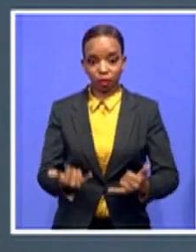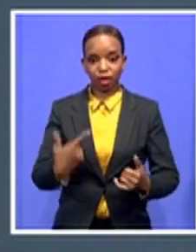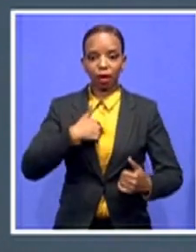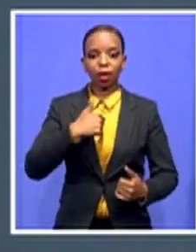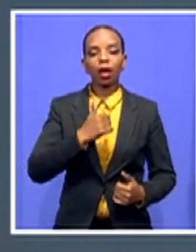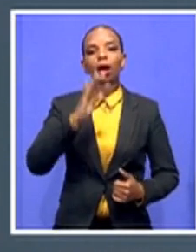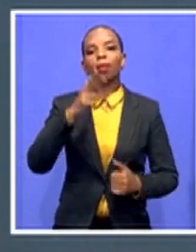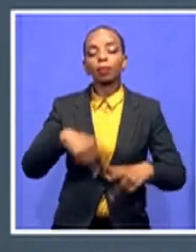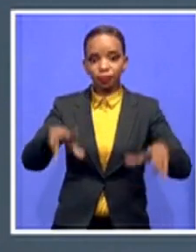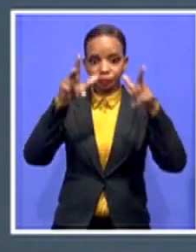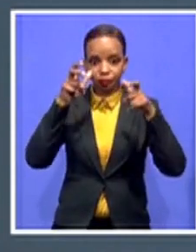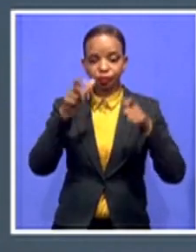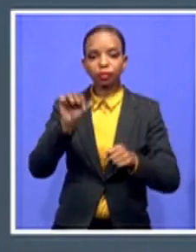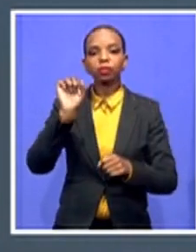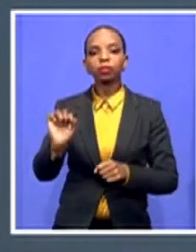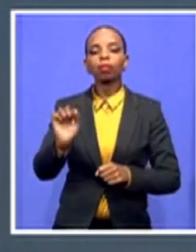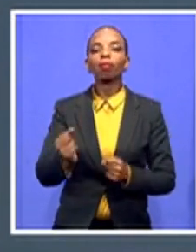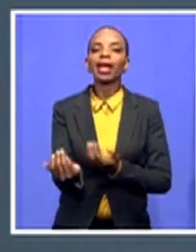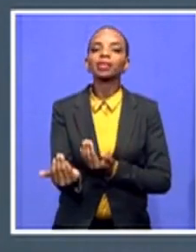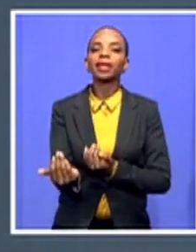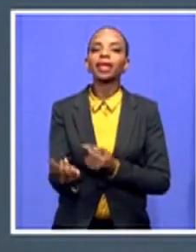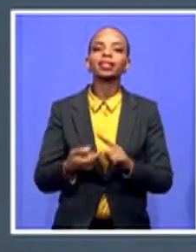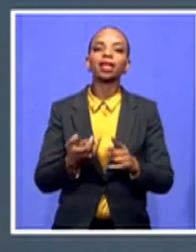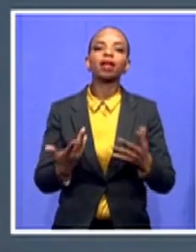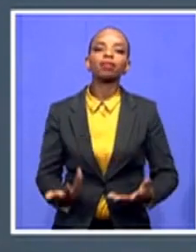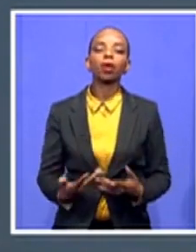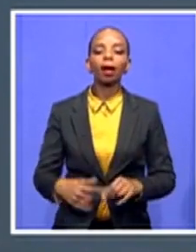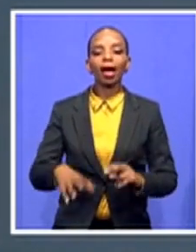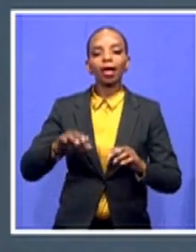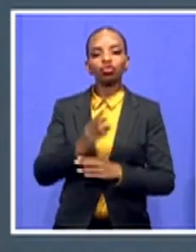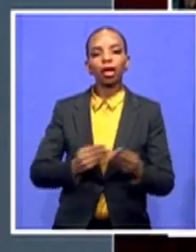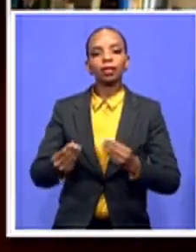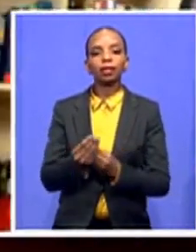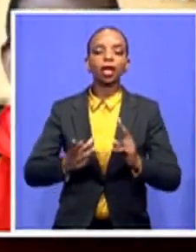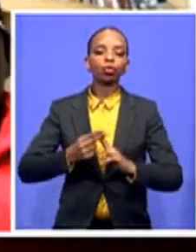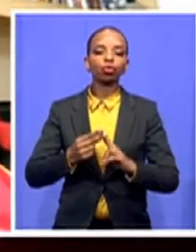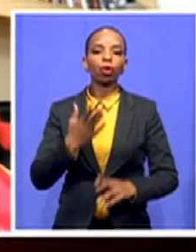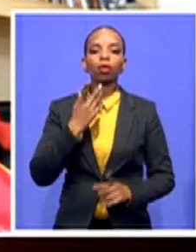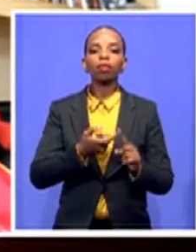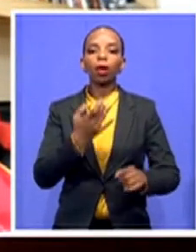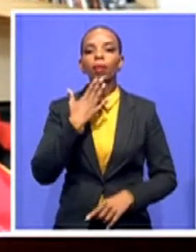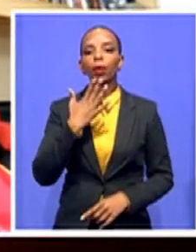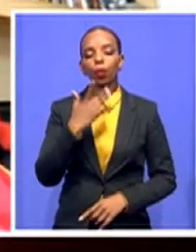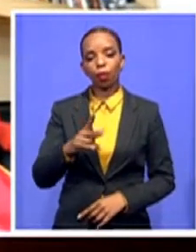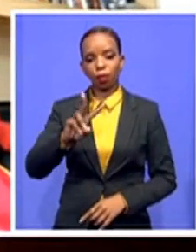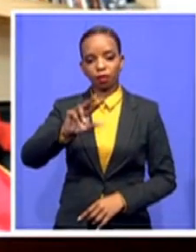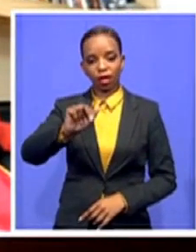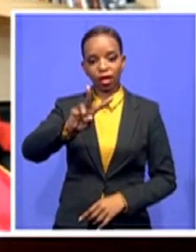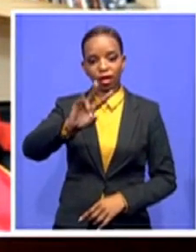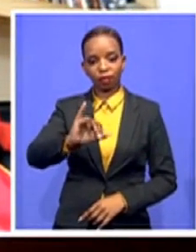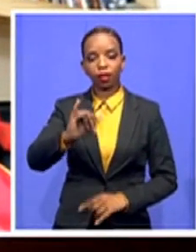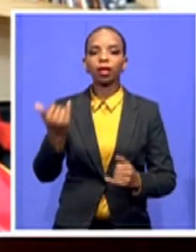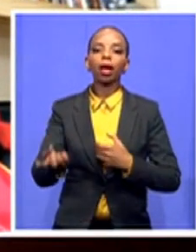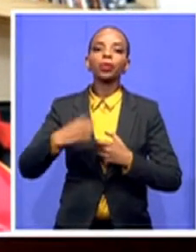African Federation of Trade Unions General Secretary Zwelinzima Vavi now joins us live. Mr. Vavi, thank you very much indeed for your time.